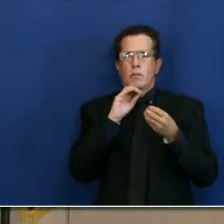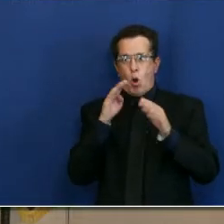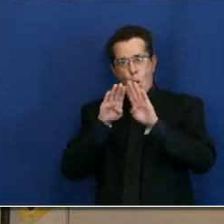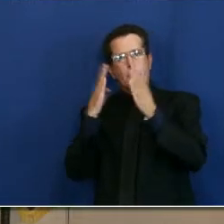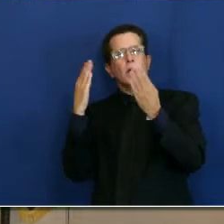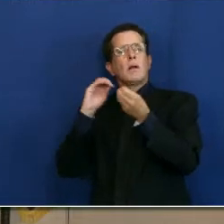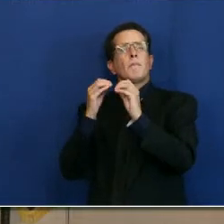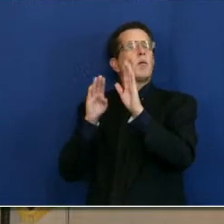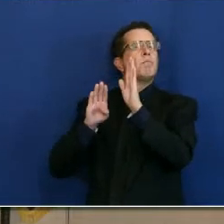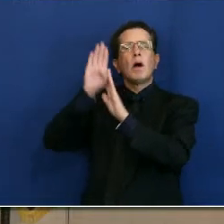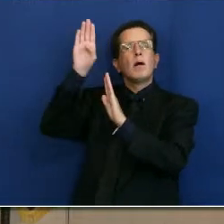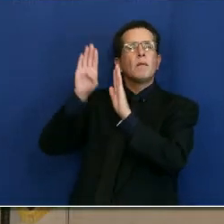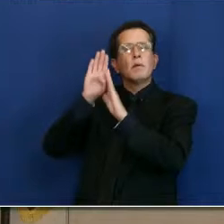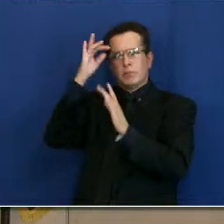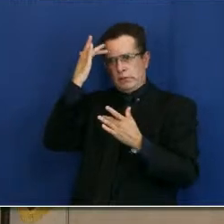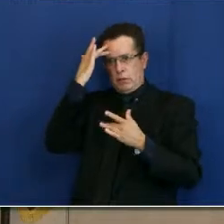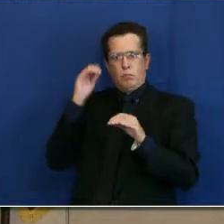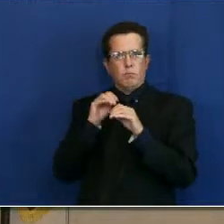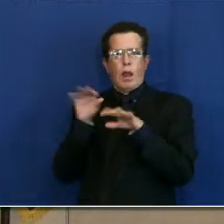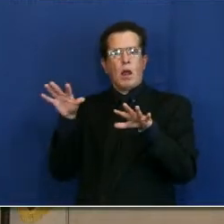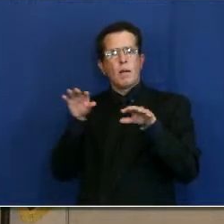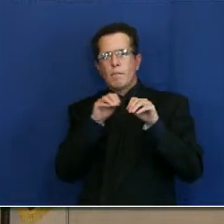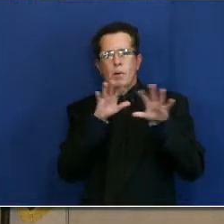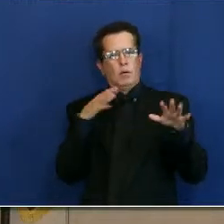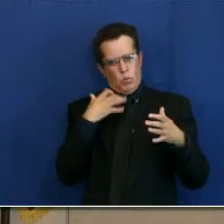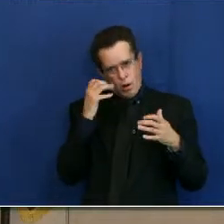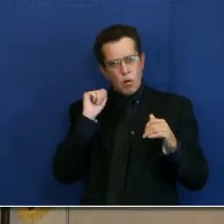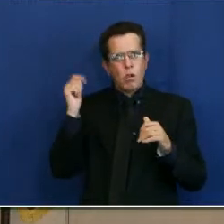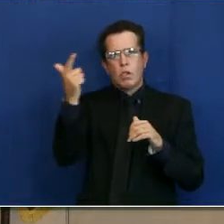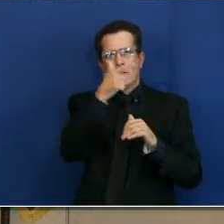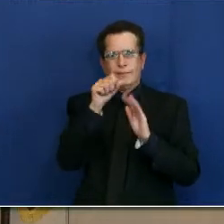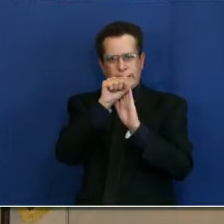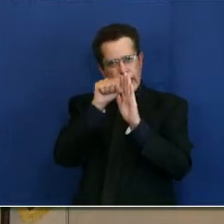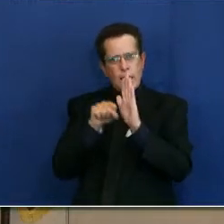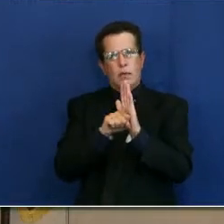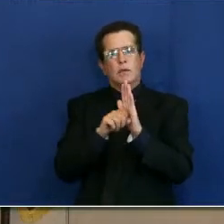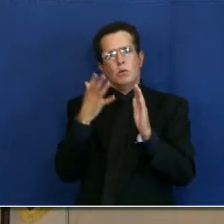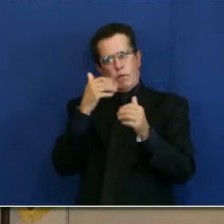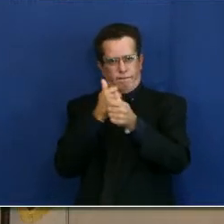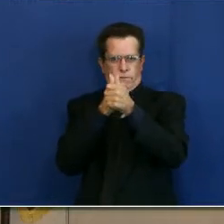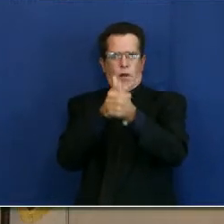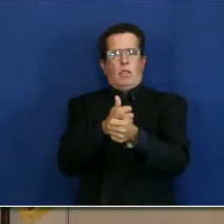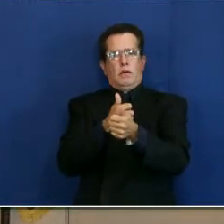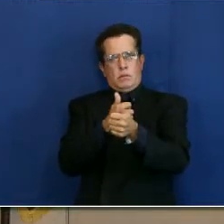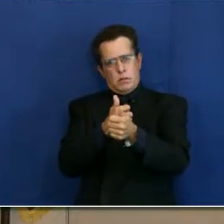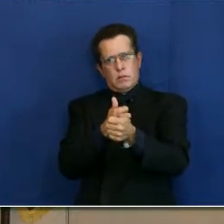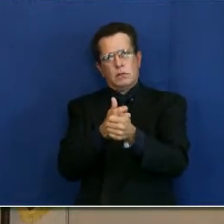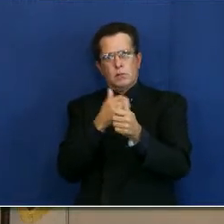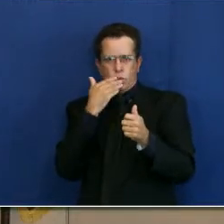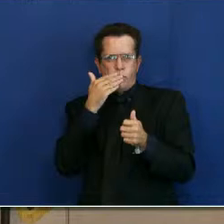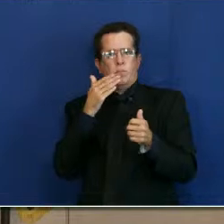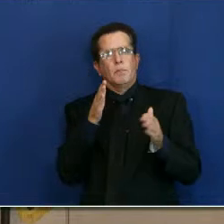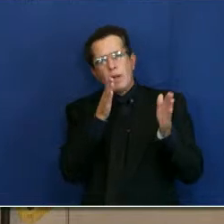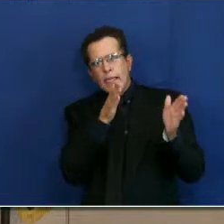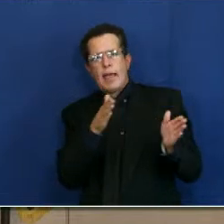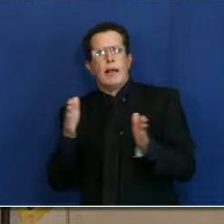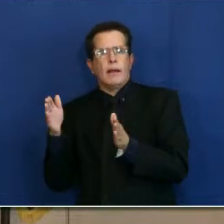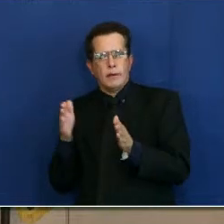to, and the entire state wants to implement a very intentional